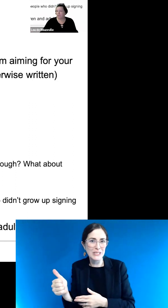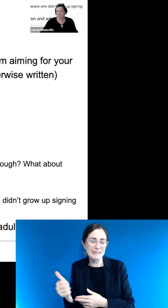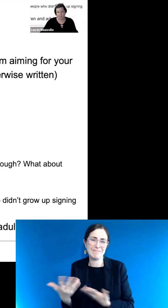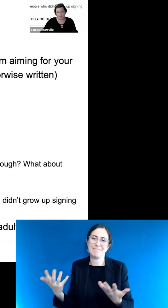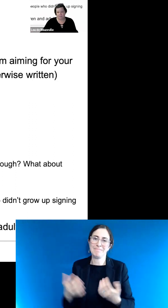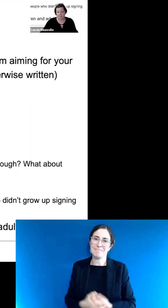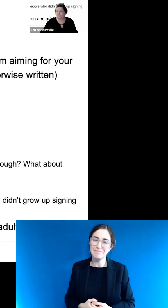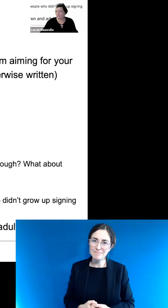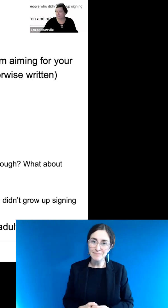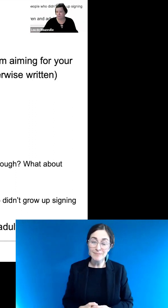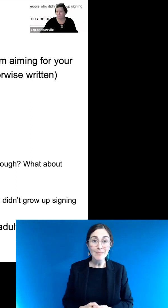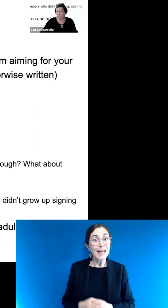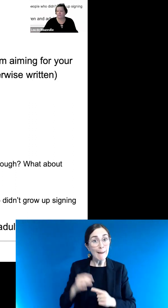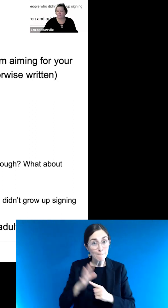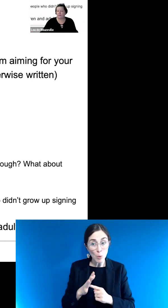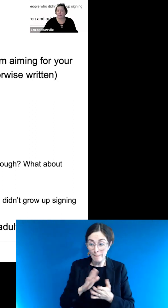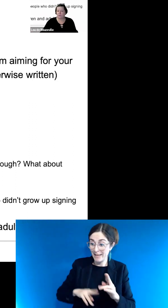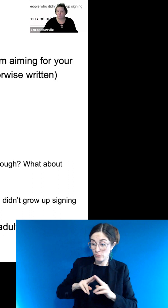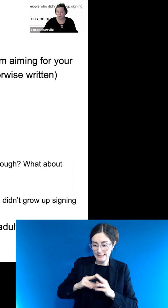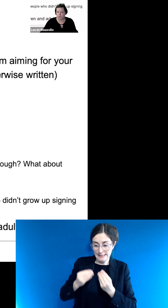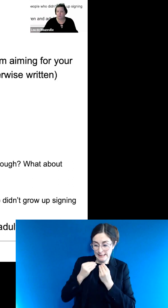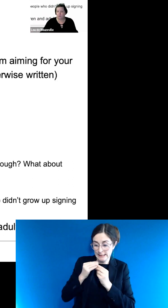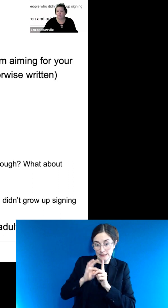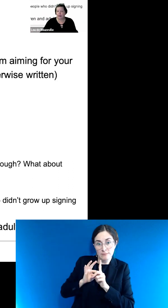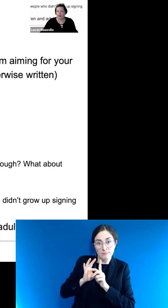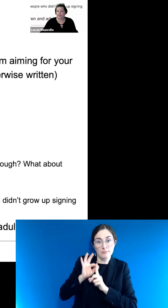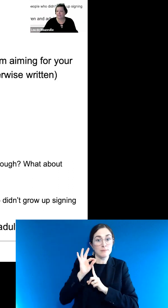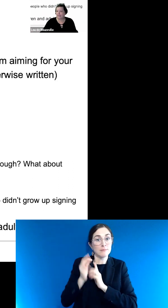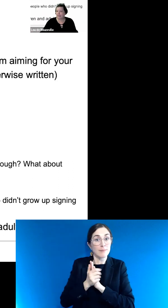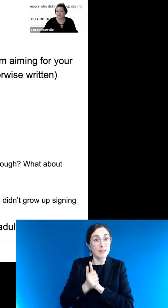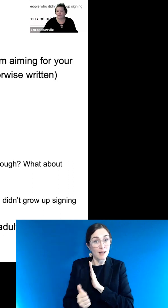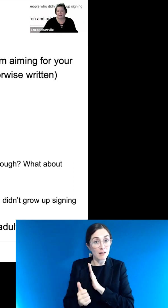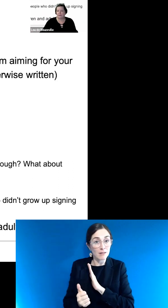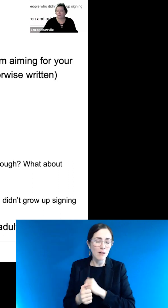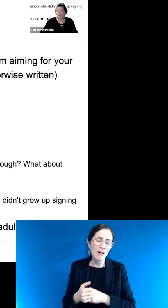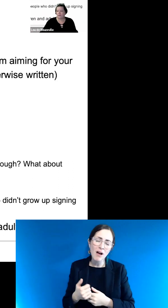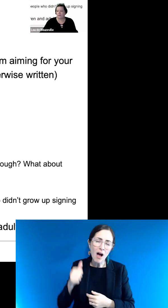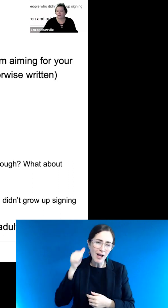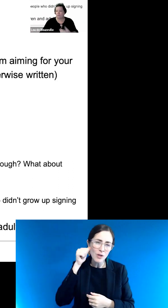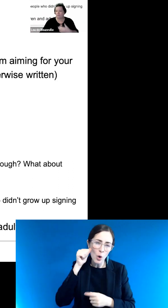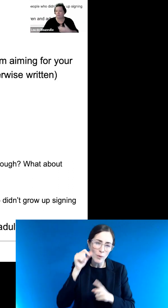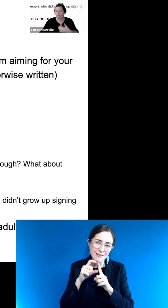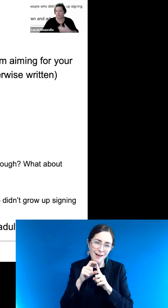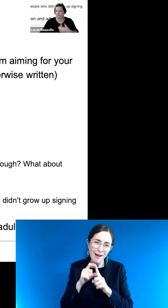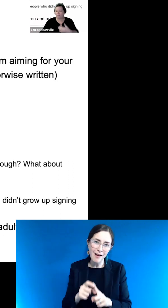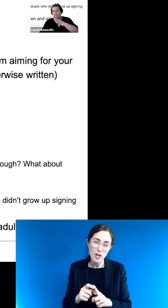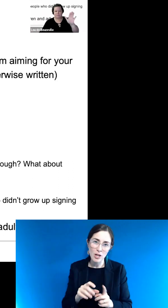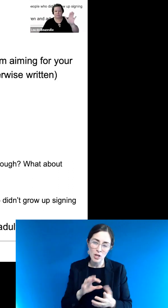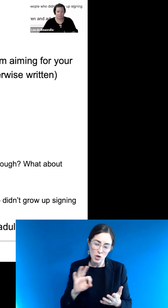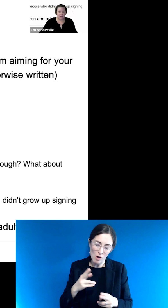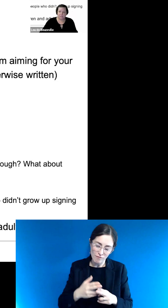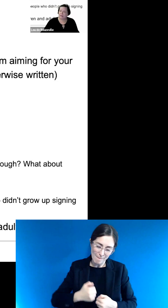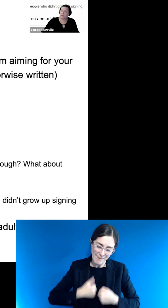As much as possible, upskill yourself. I do know it's hard, you know, not from